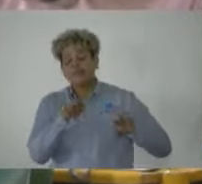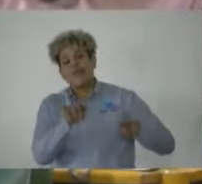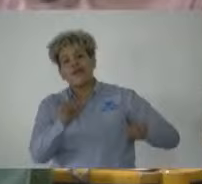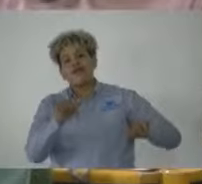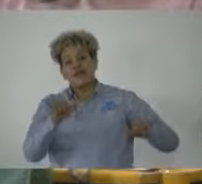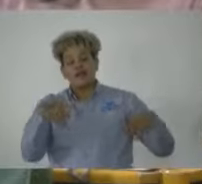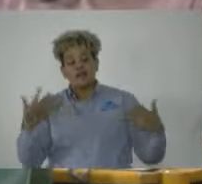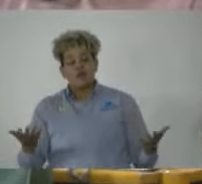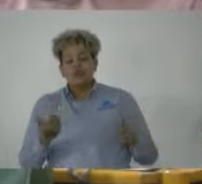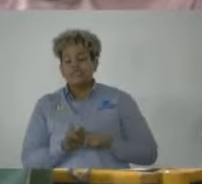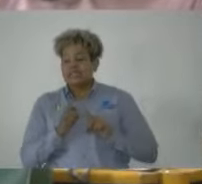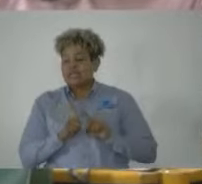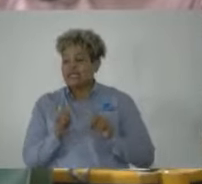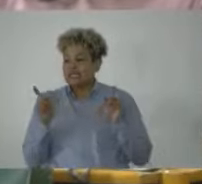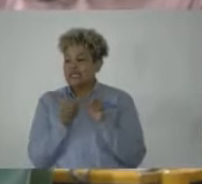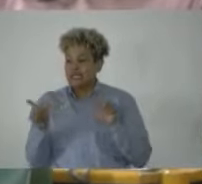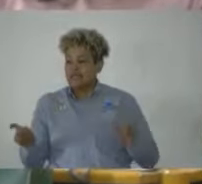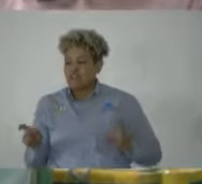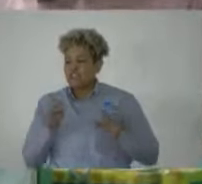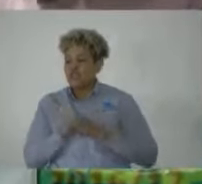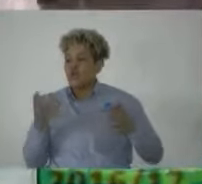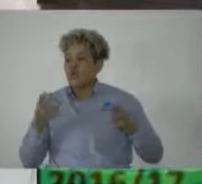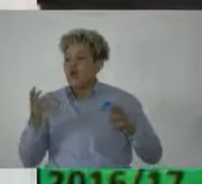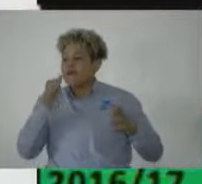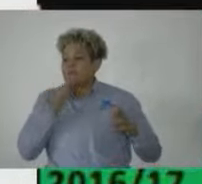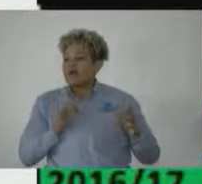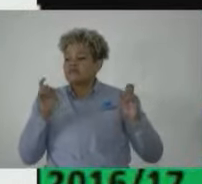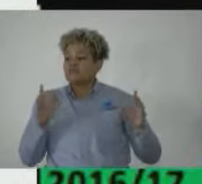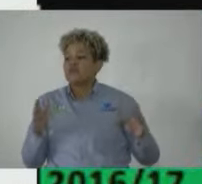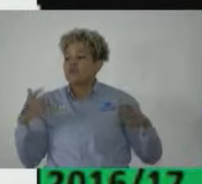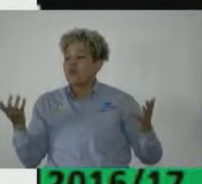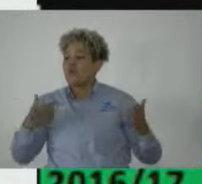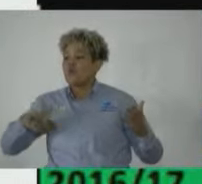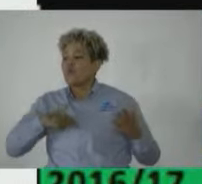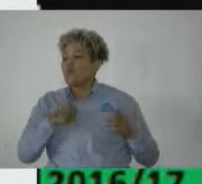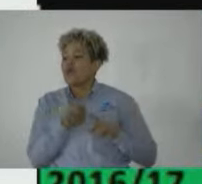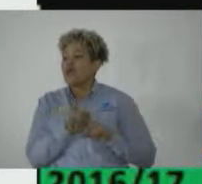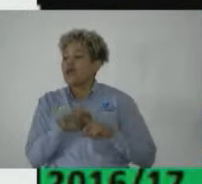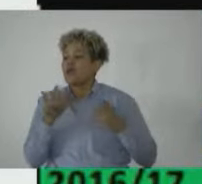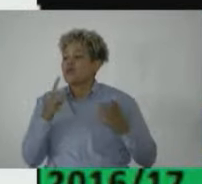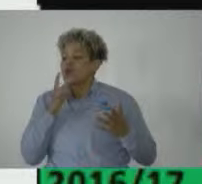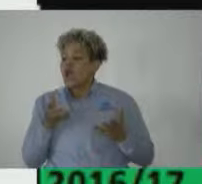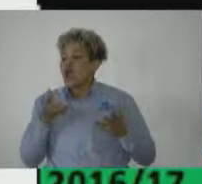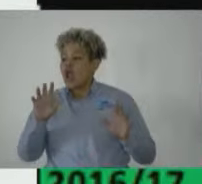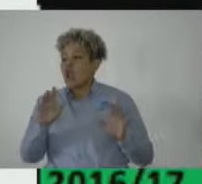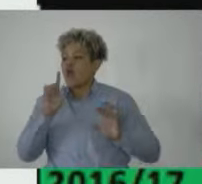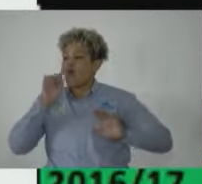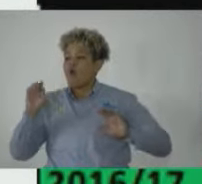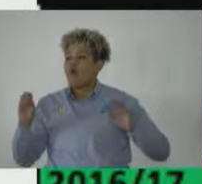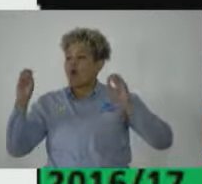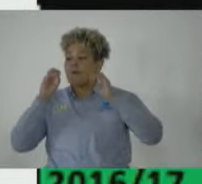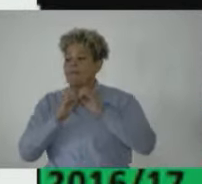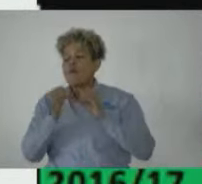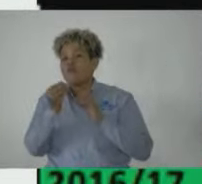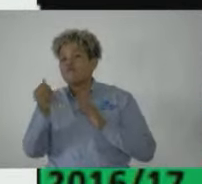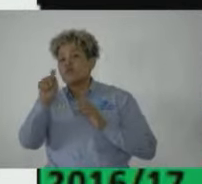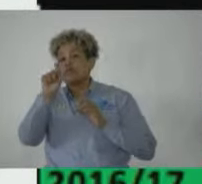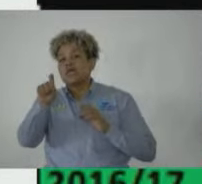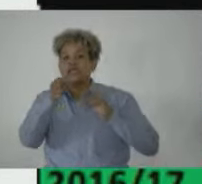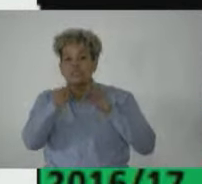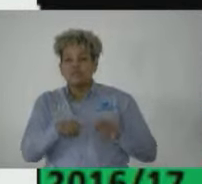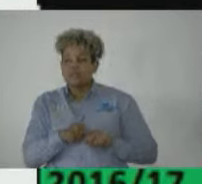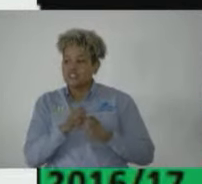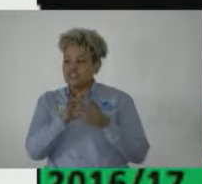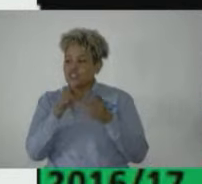the differential is, Madam Speaker, that we are allowing far fewer tax